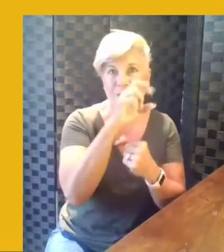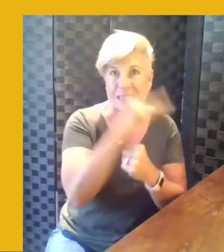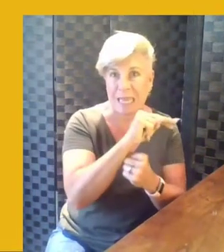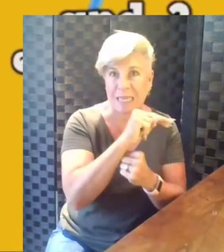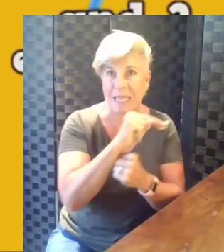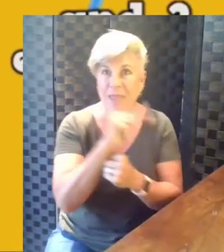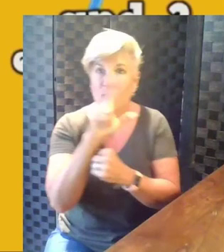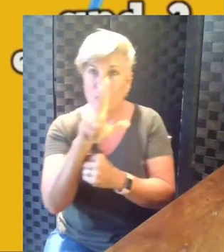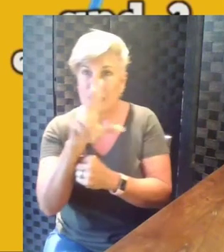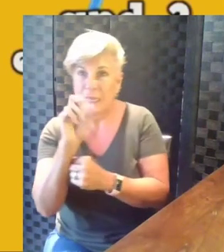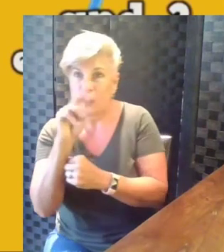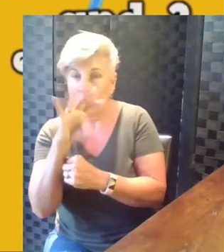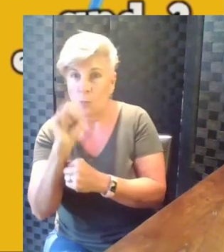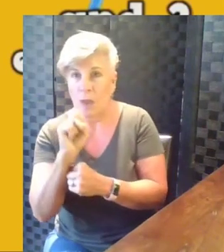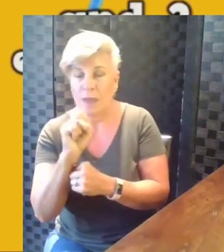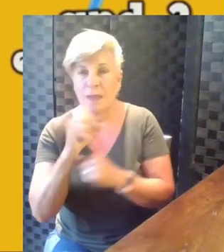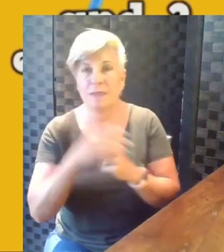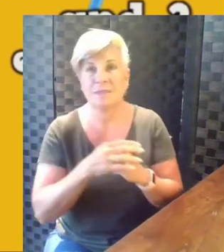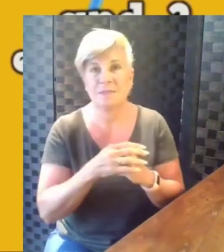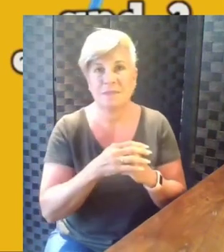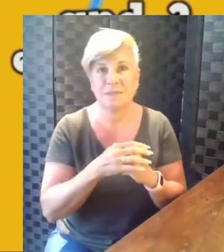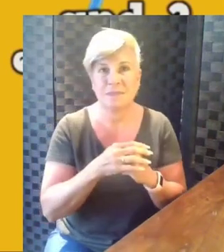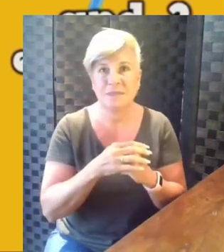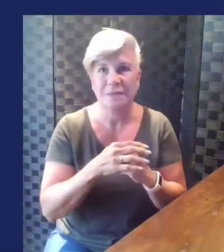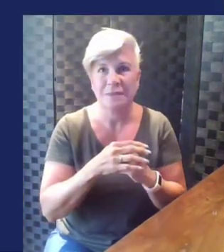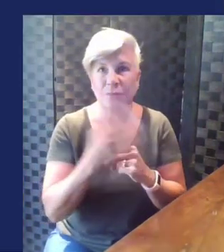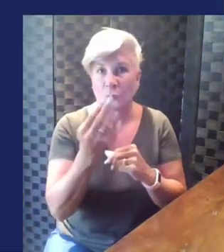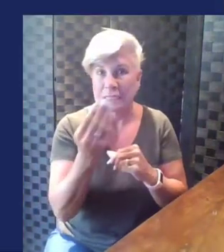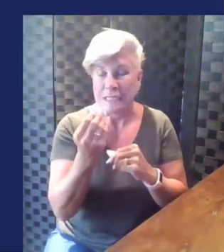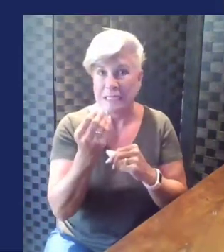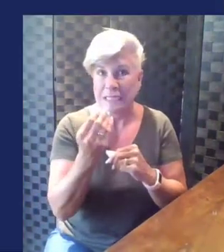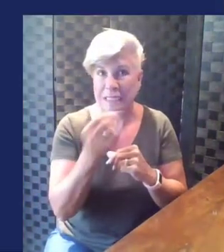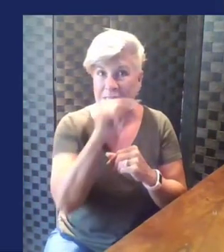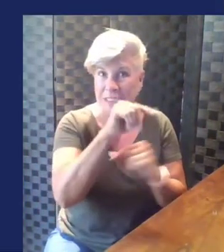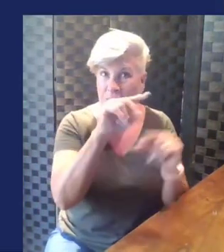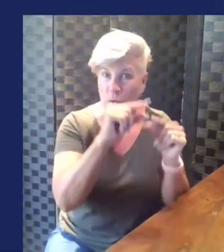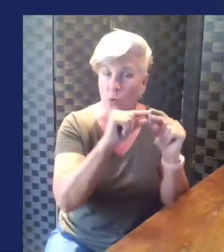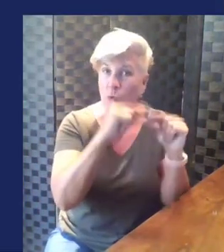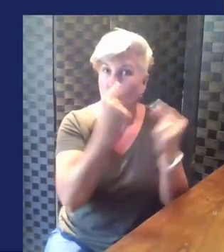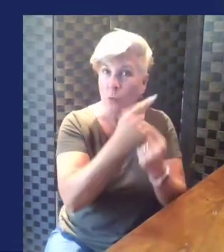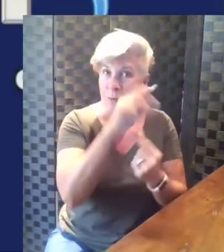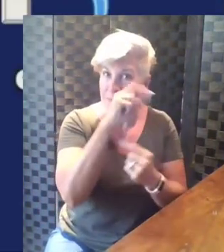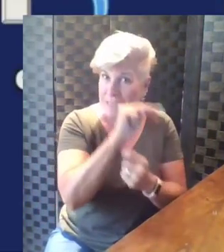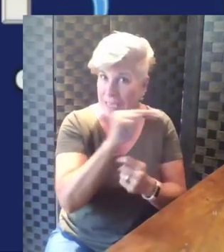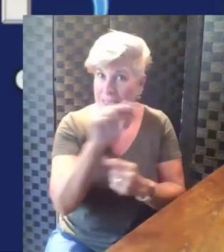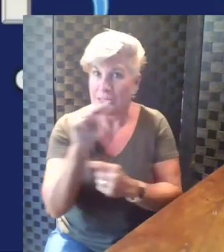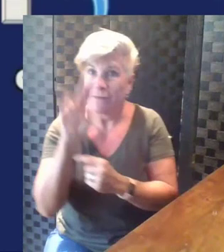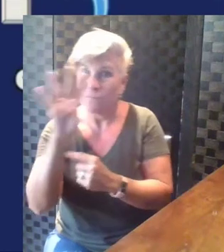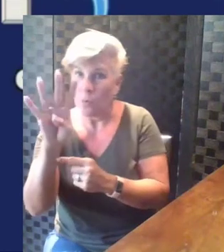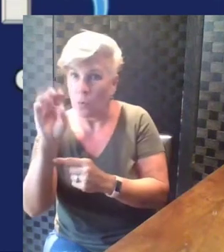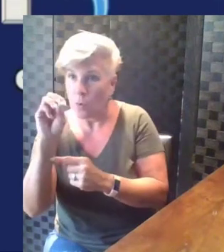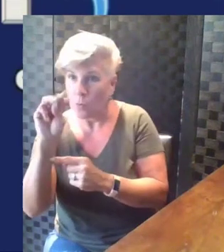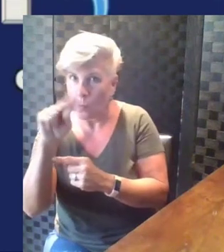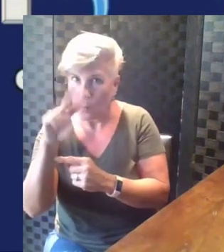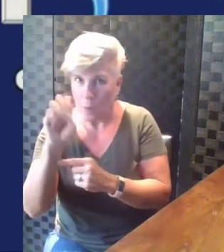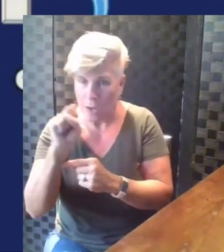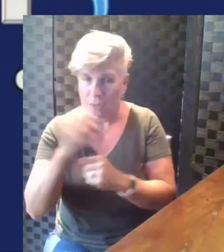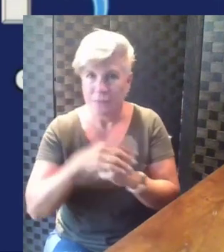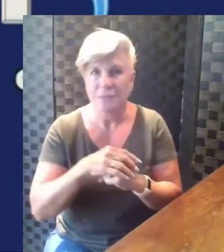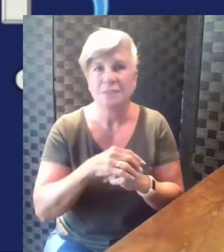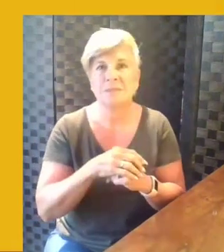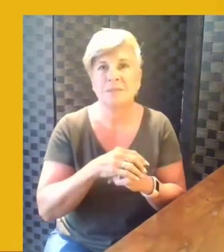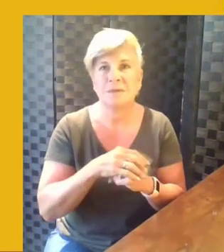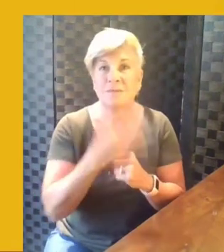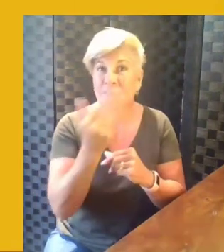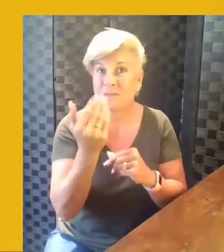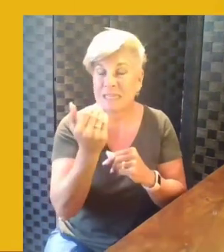group of 10 and 3 extra ones. 14 is a group of 10 and 4 extra